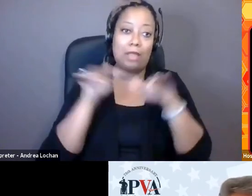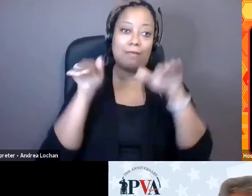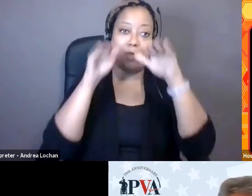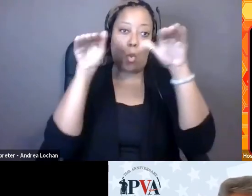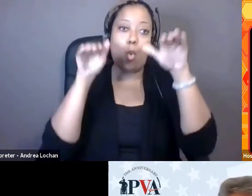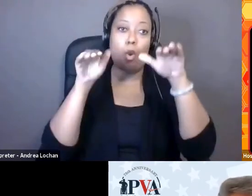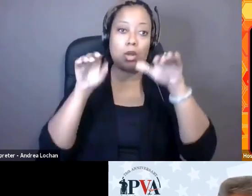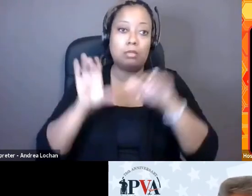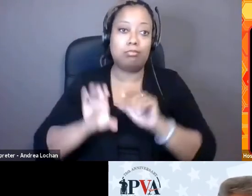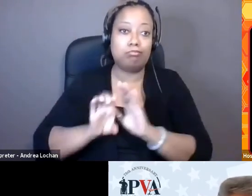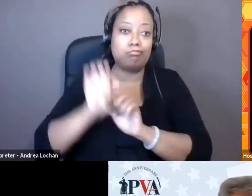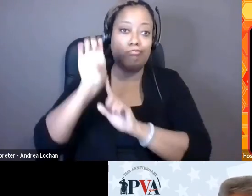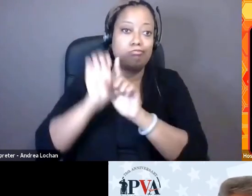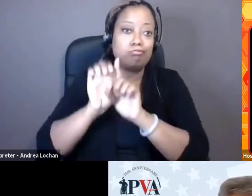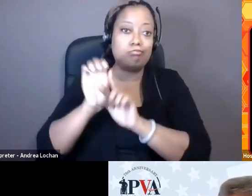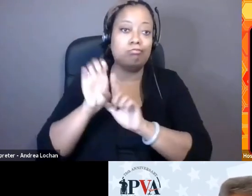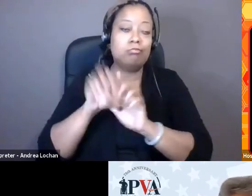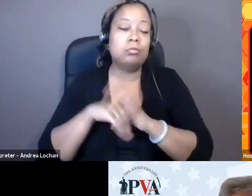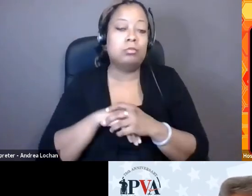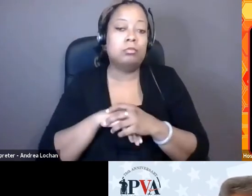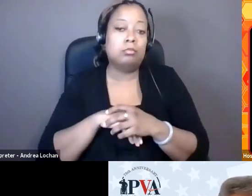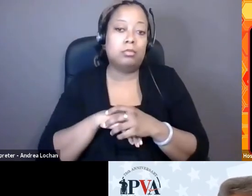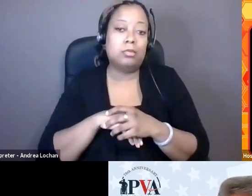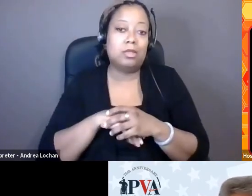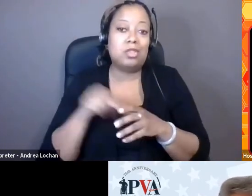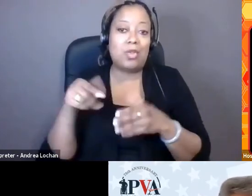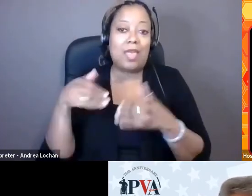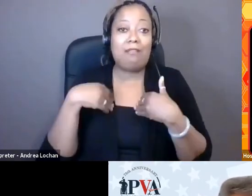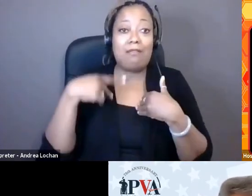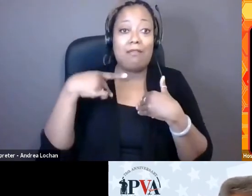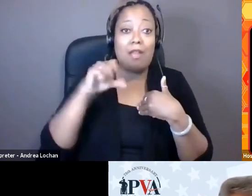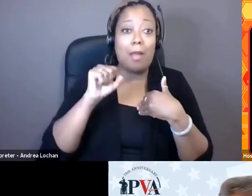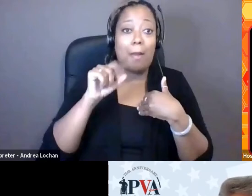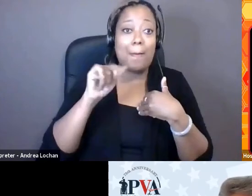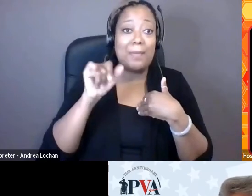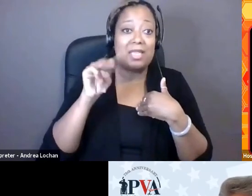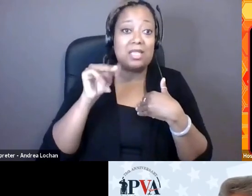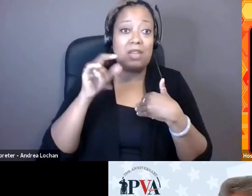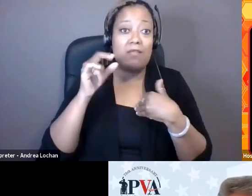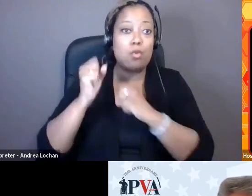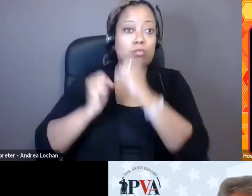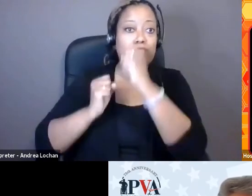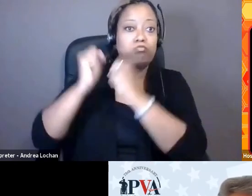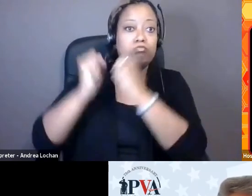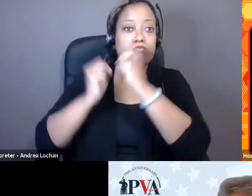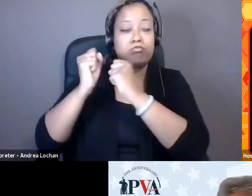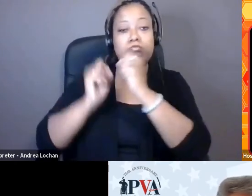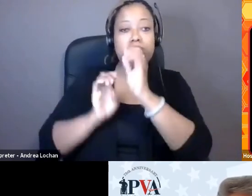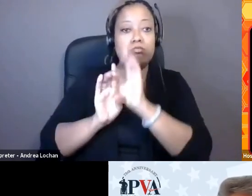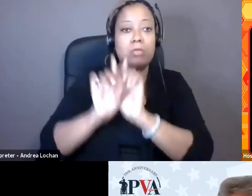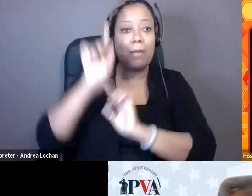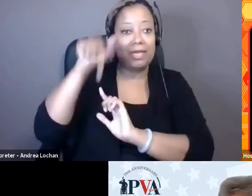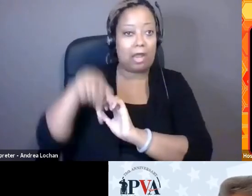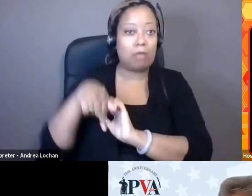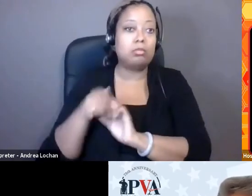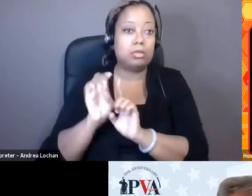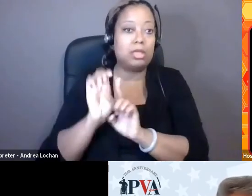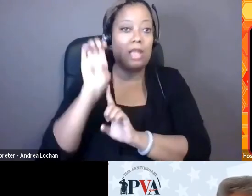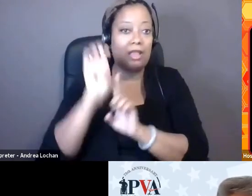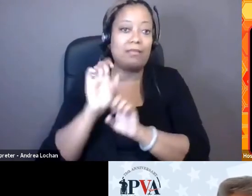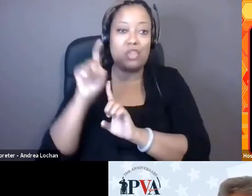So they're basically have a piston that pushes the elevator cab up and down. And you